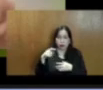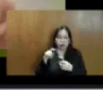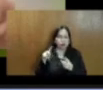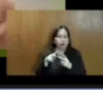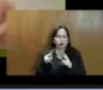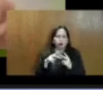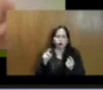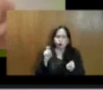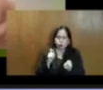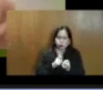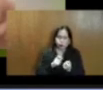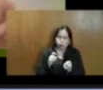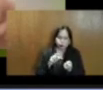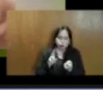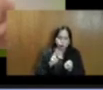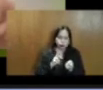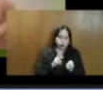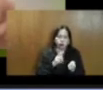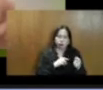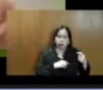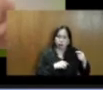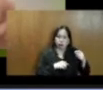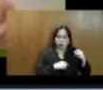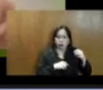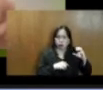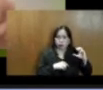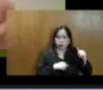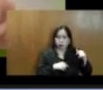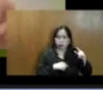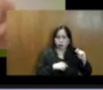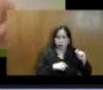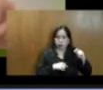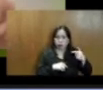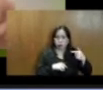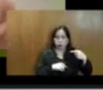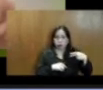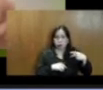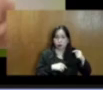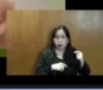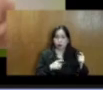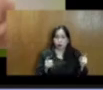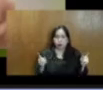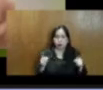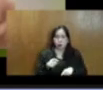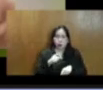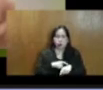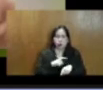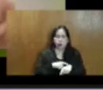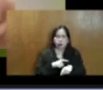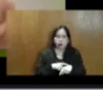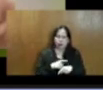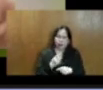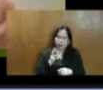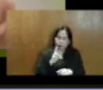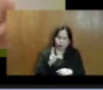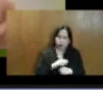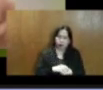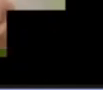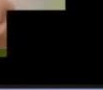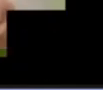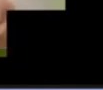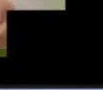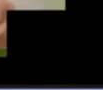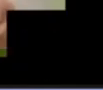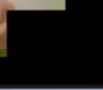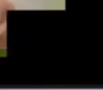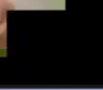So you could use ChatGPT for as the shortest time possible. For those of us who have